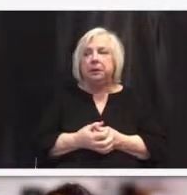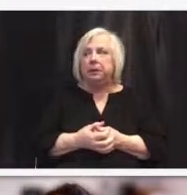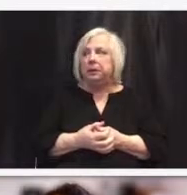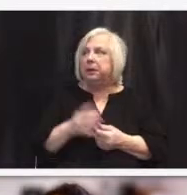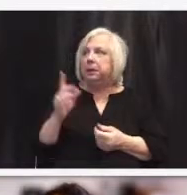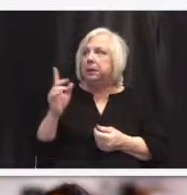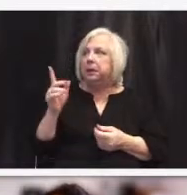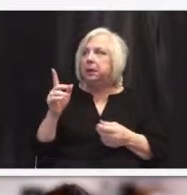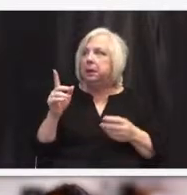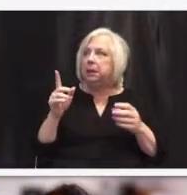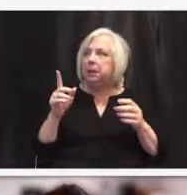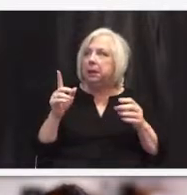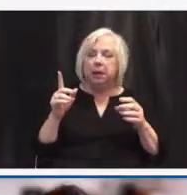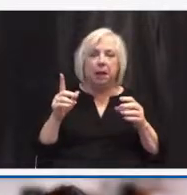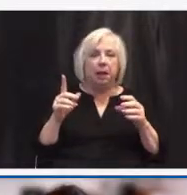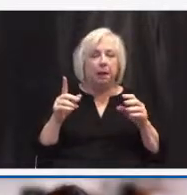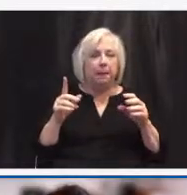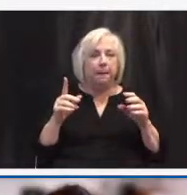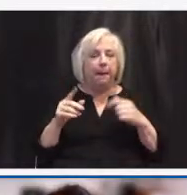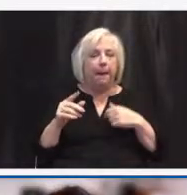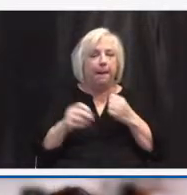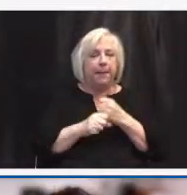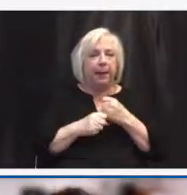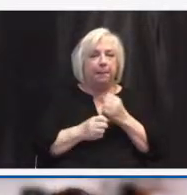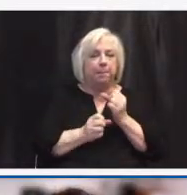Make a motion to approve as submitted.